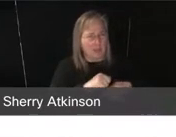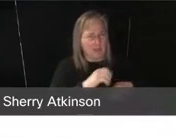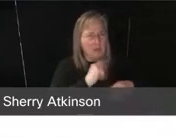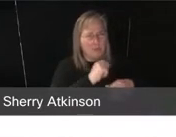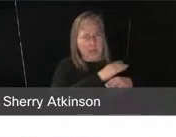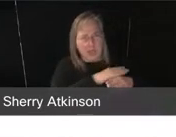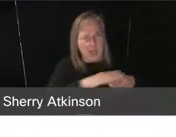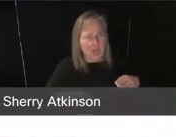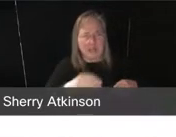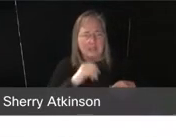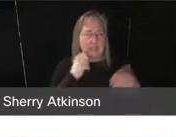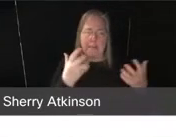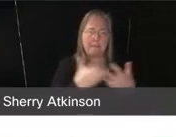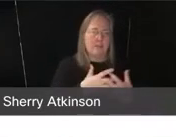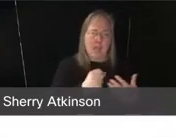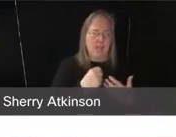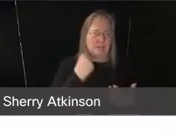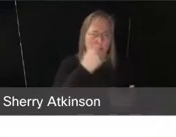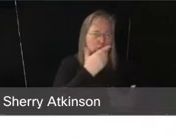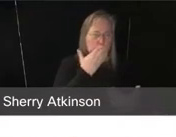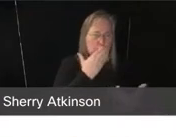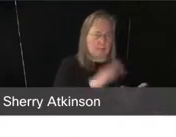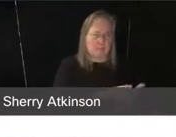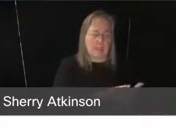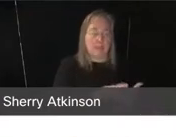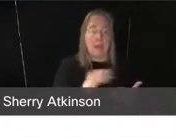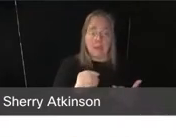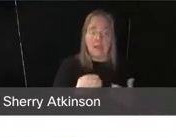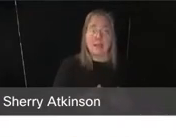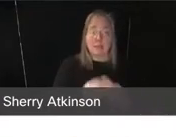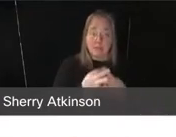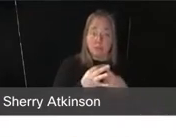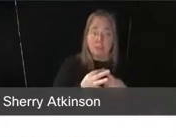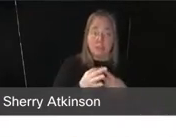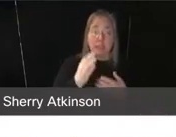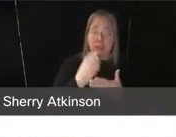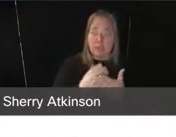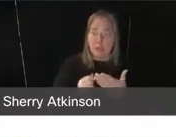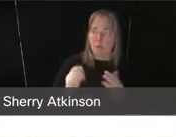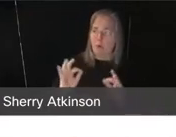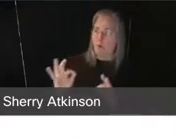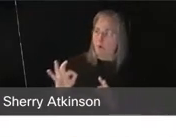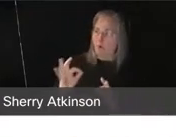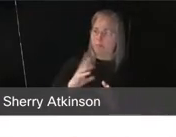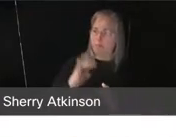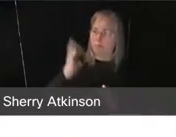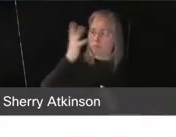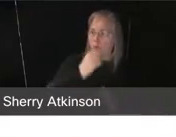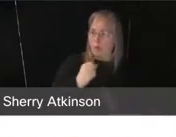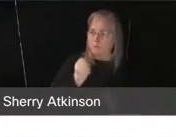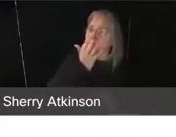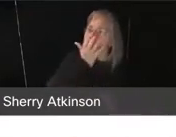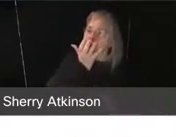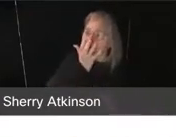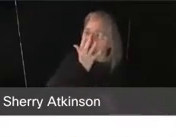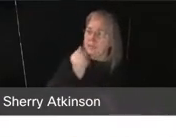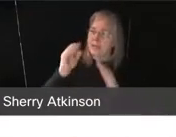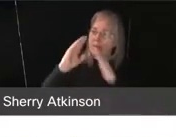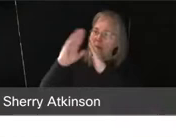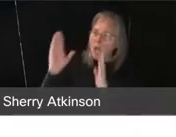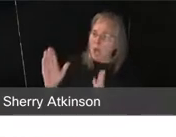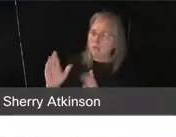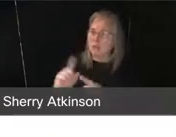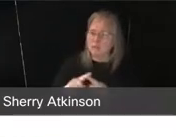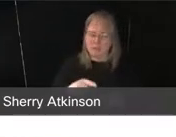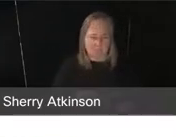eyesore, especially adjacent to some nicely maintained manicured lawns. It may look a little bit different, but at least the hazard